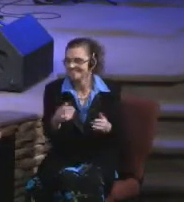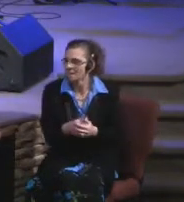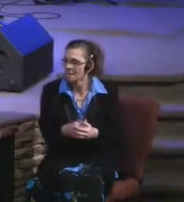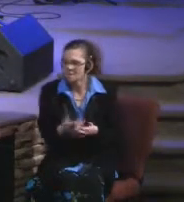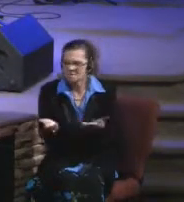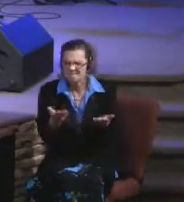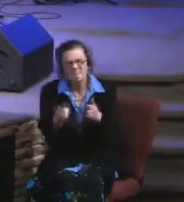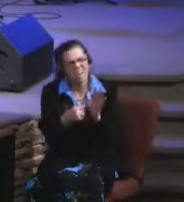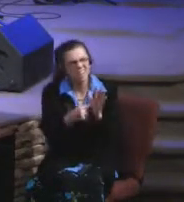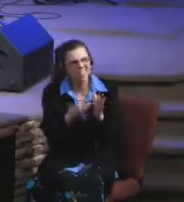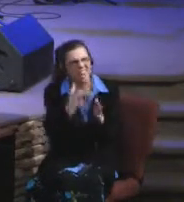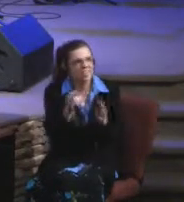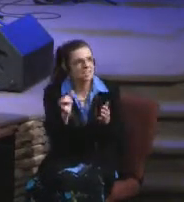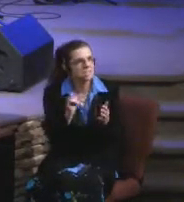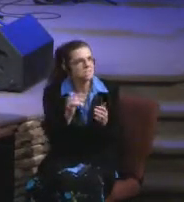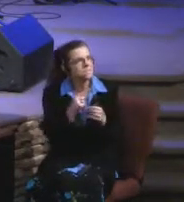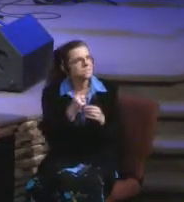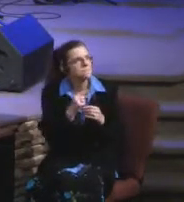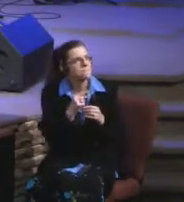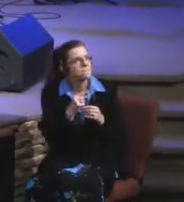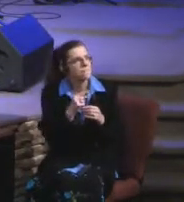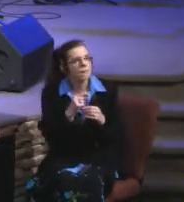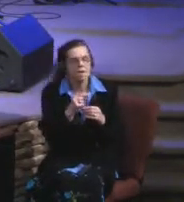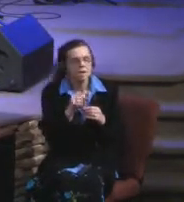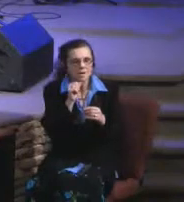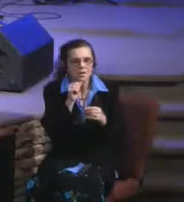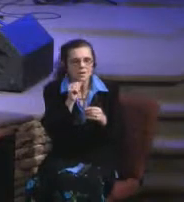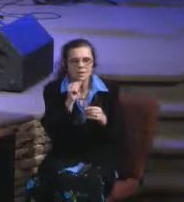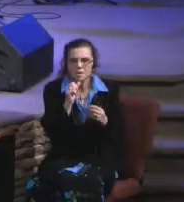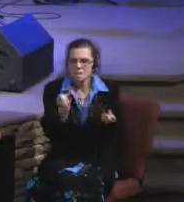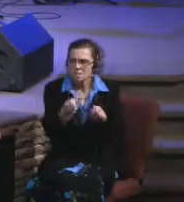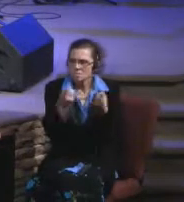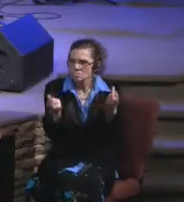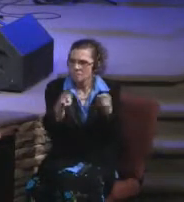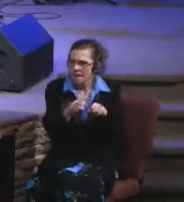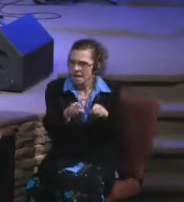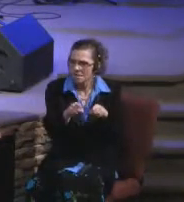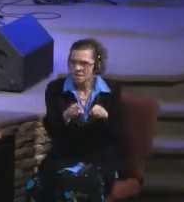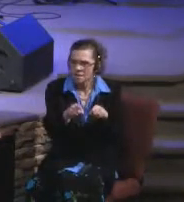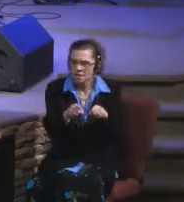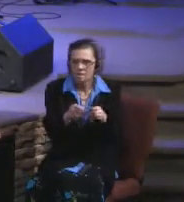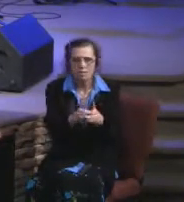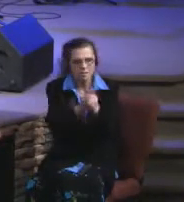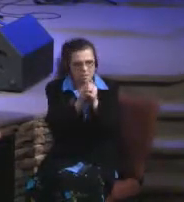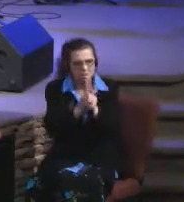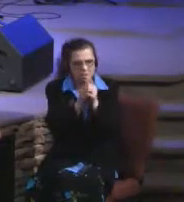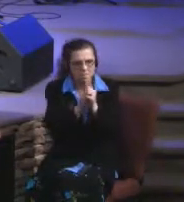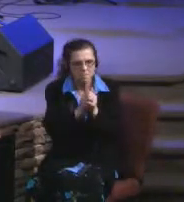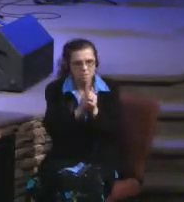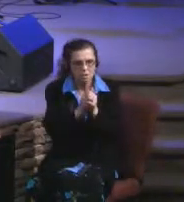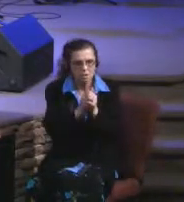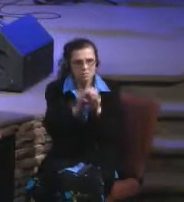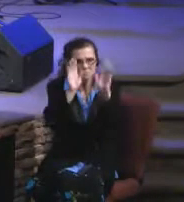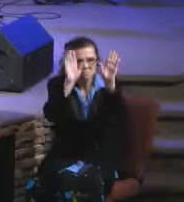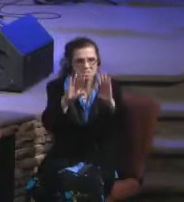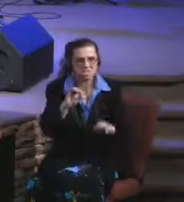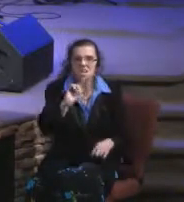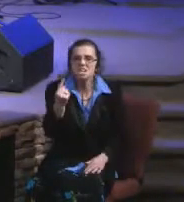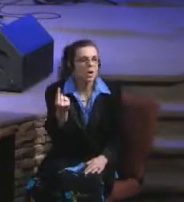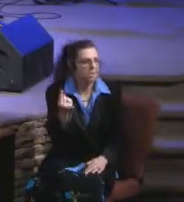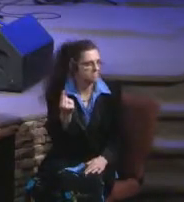said something to this effect. It is impossible for you to come and worship on Sunday only.